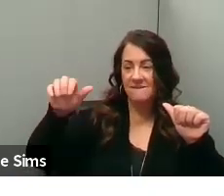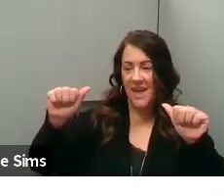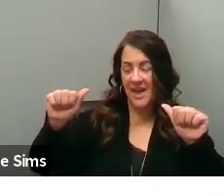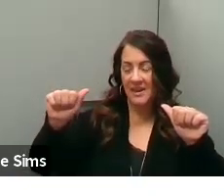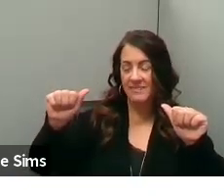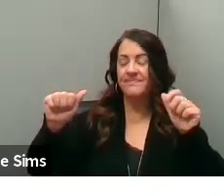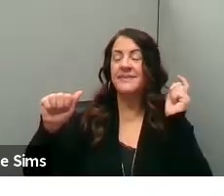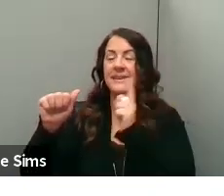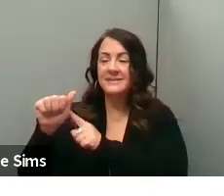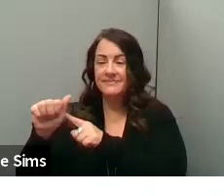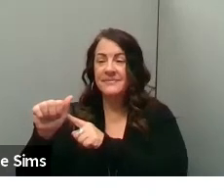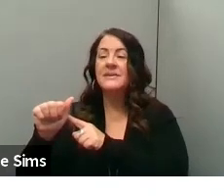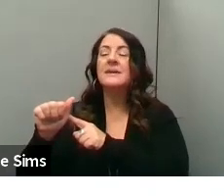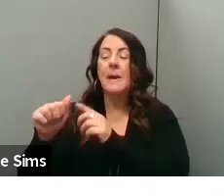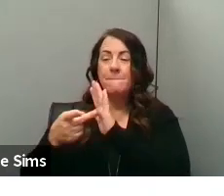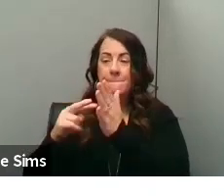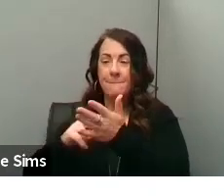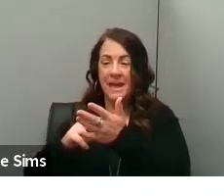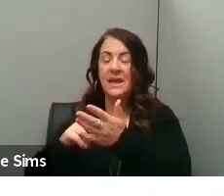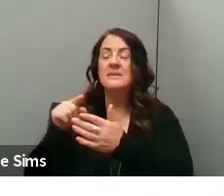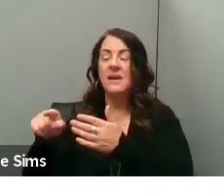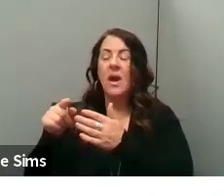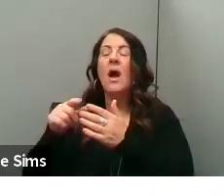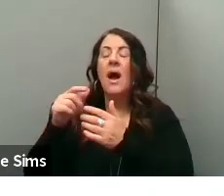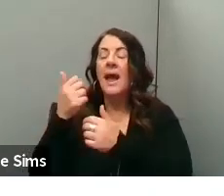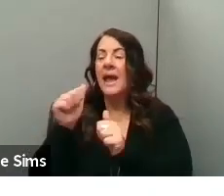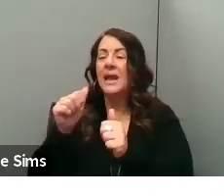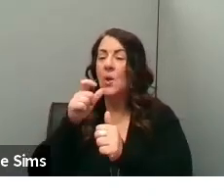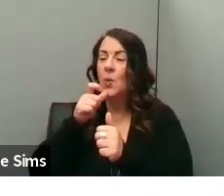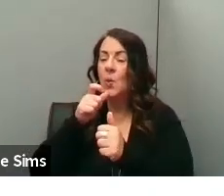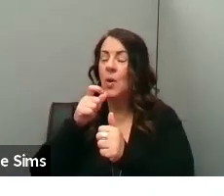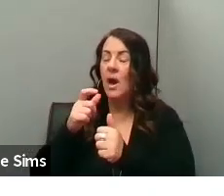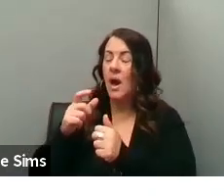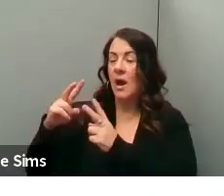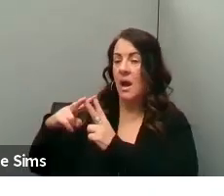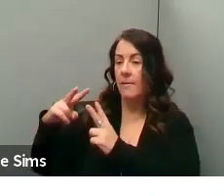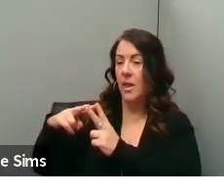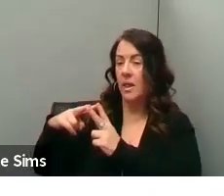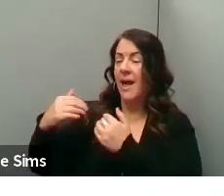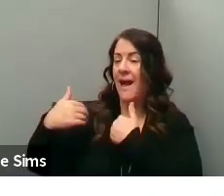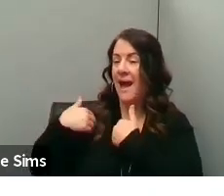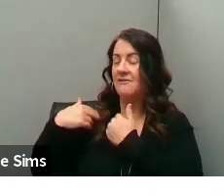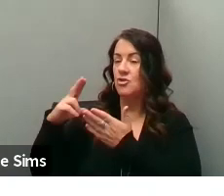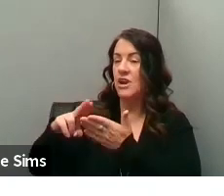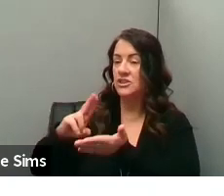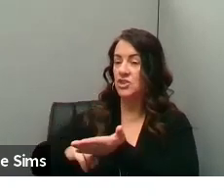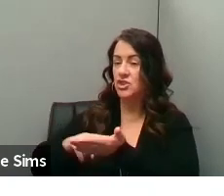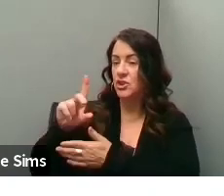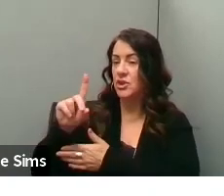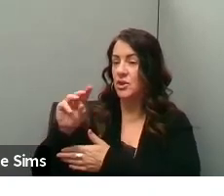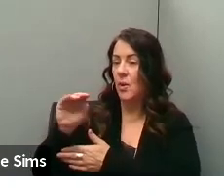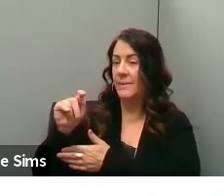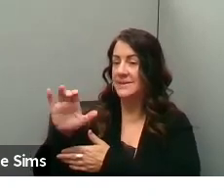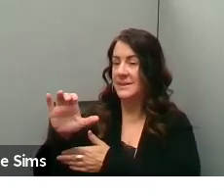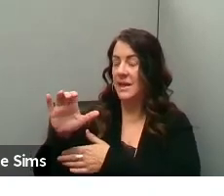The CFRA covers registered domestic partners and the FMLA does not. So with regards to caring